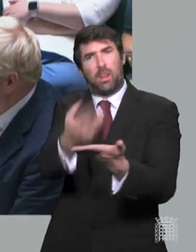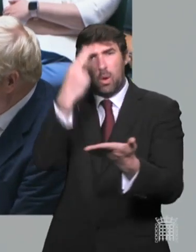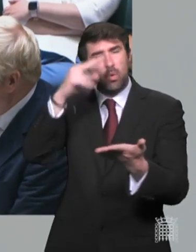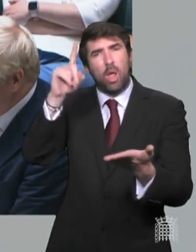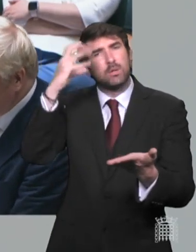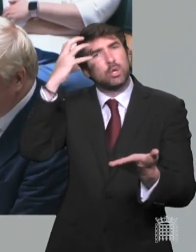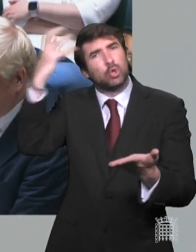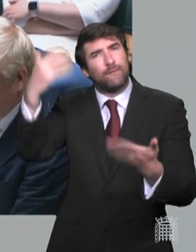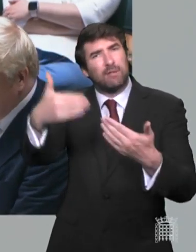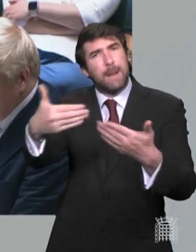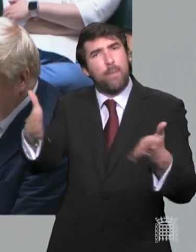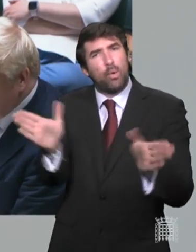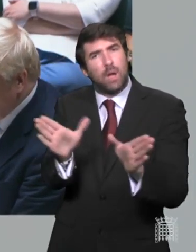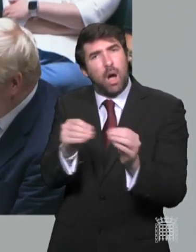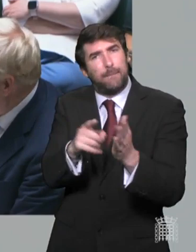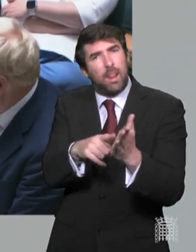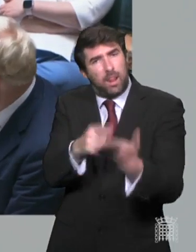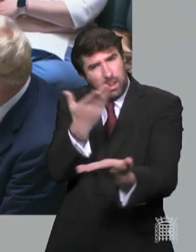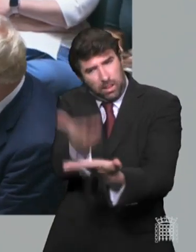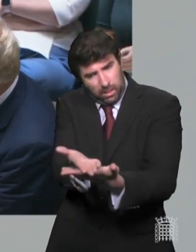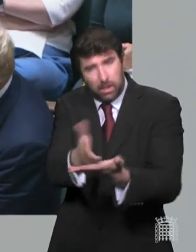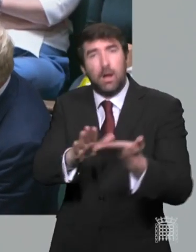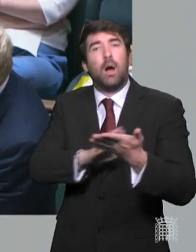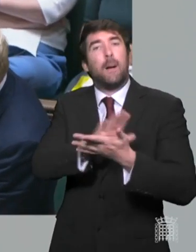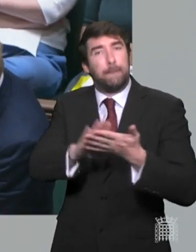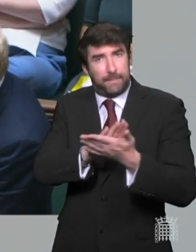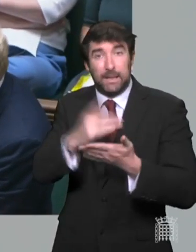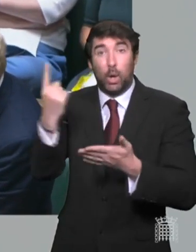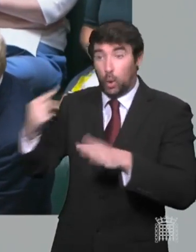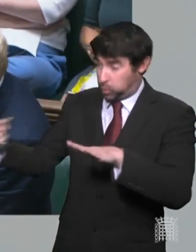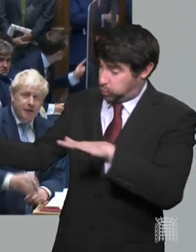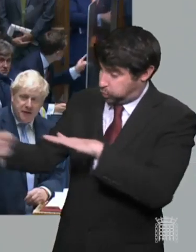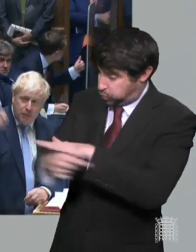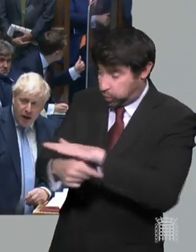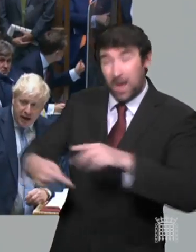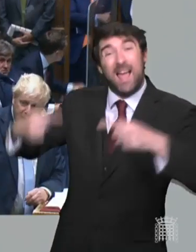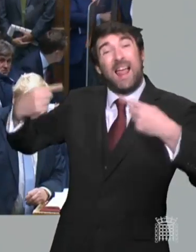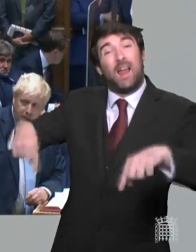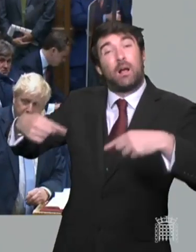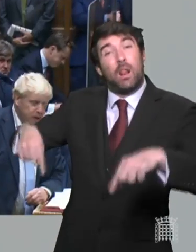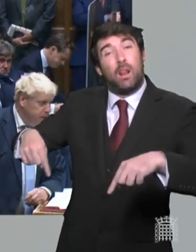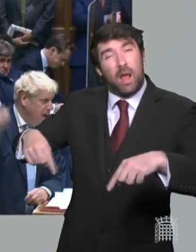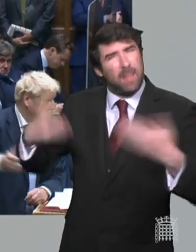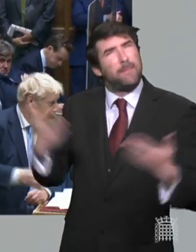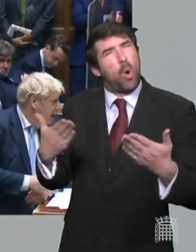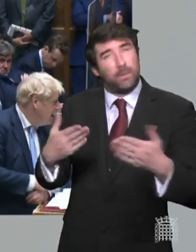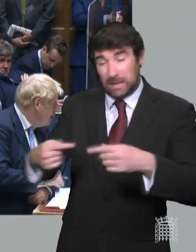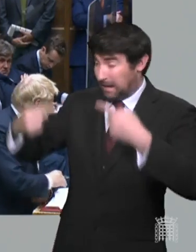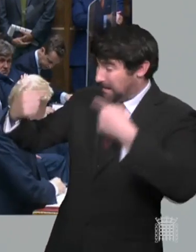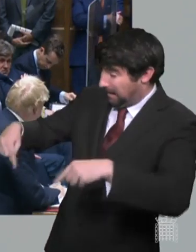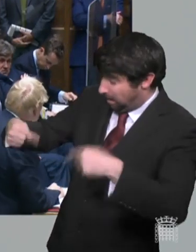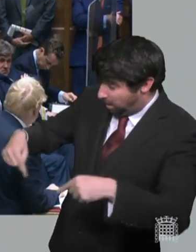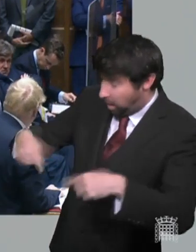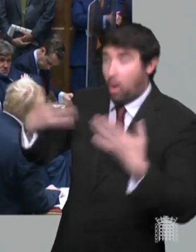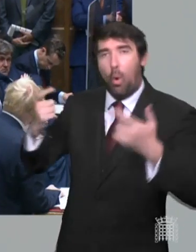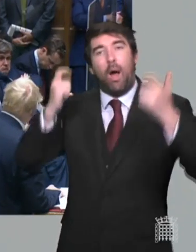longer make it possible for the law to treat somebody who's come here illegally in the same way as someone who has come here